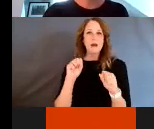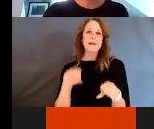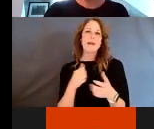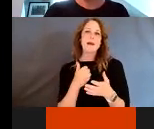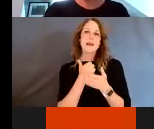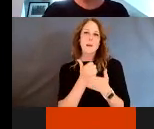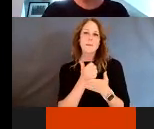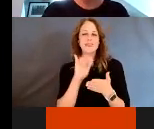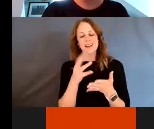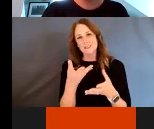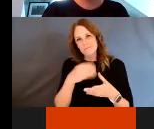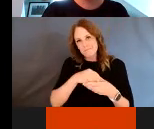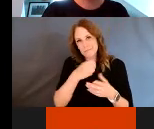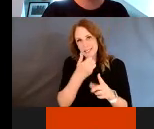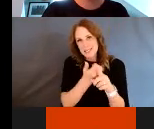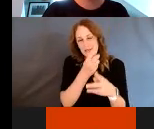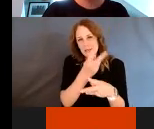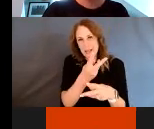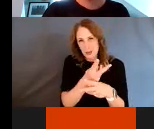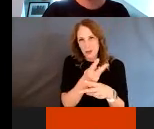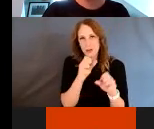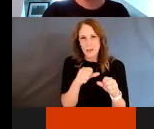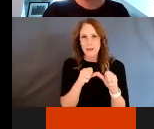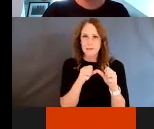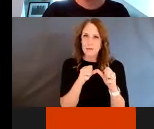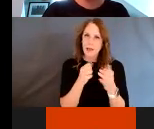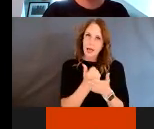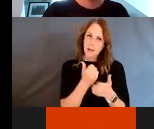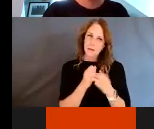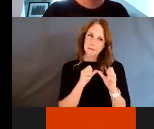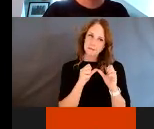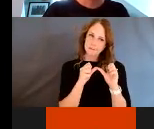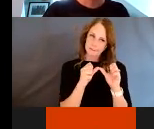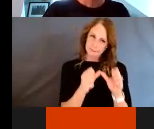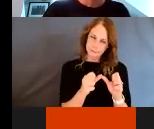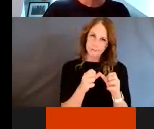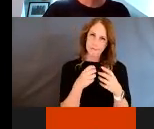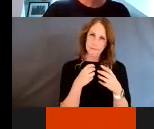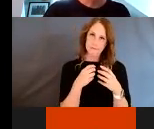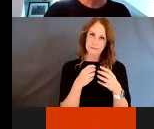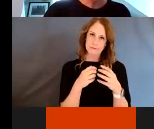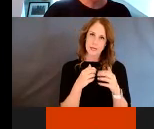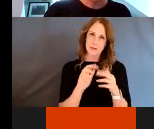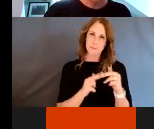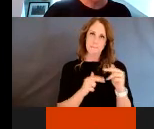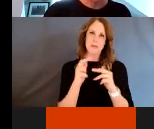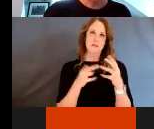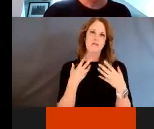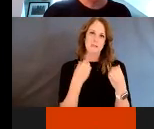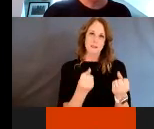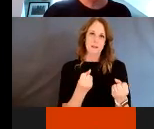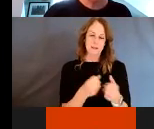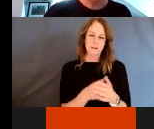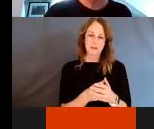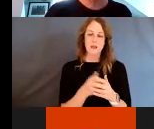is part of self-care, and that can help sustain you and create resilience. So self-soothing techniques